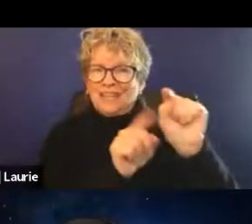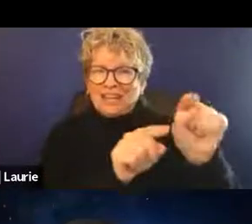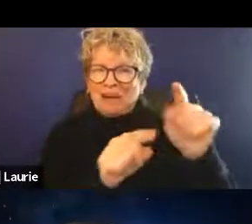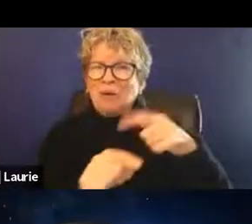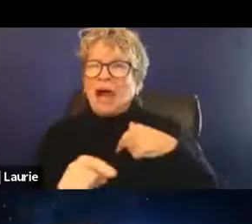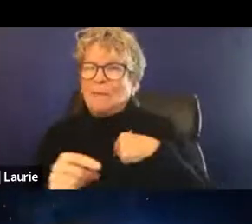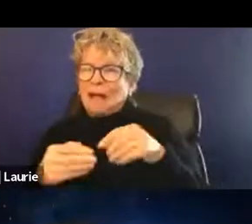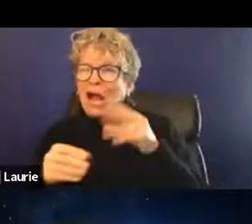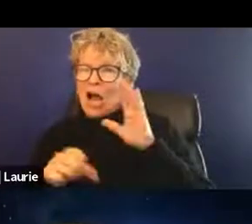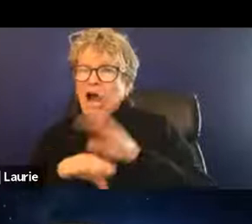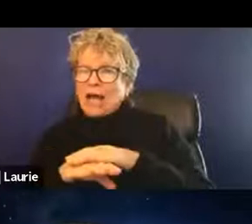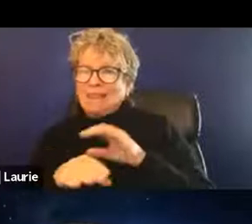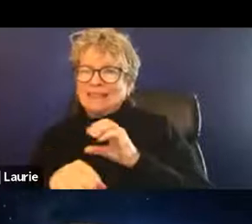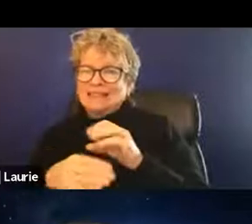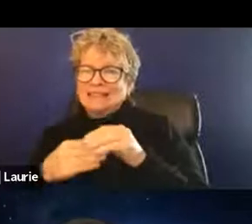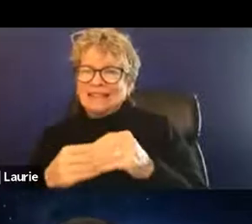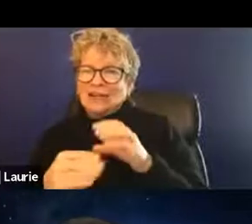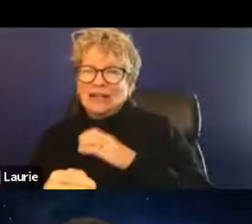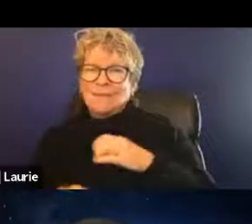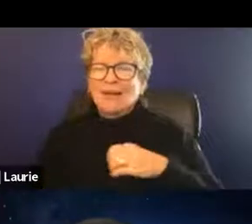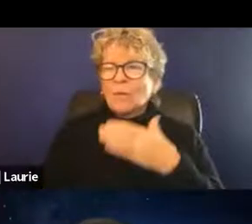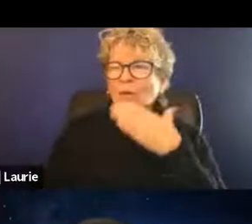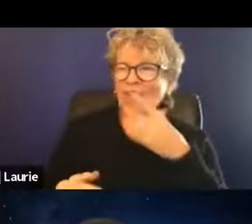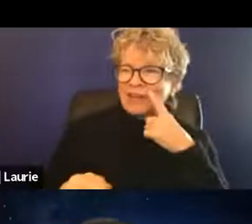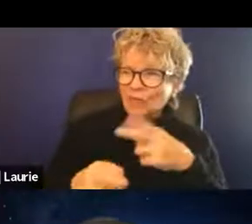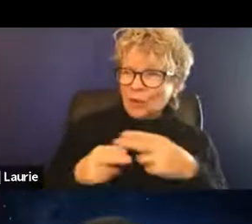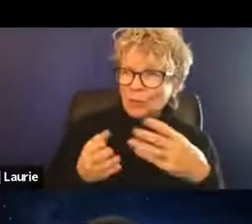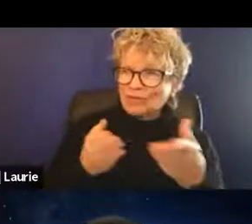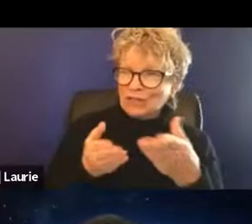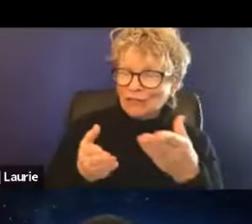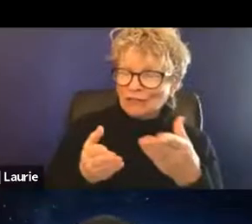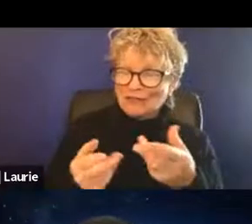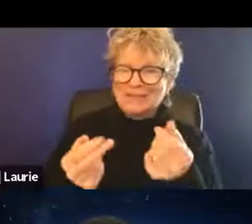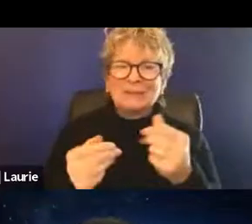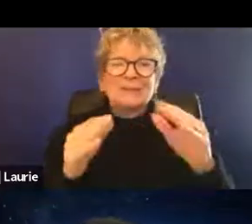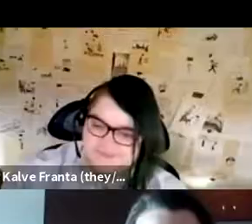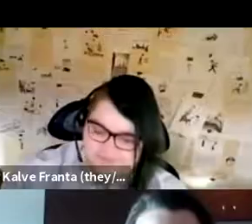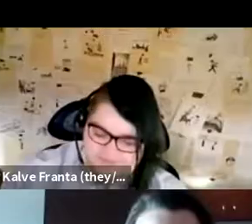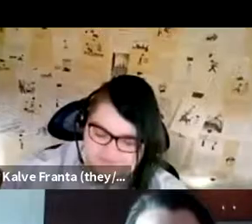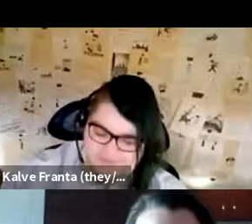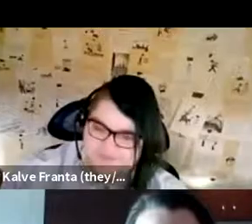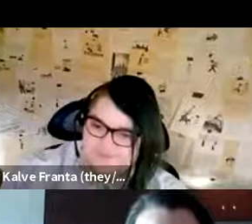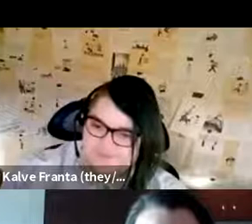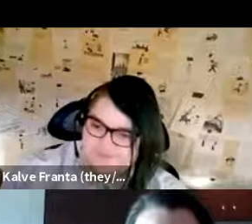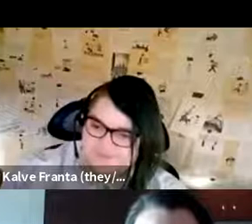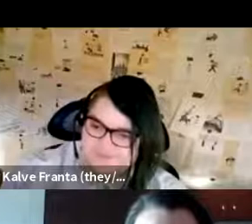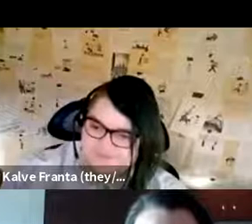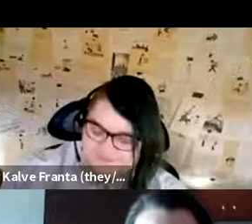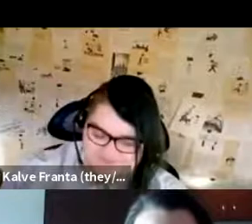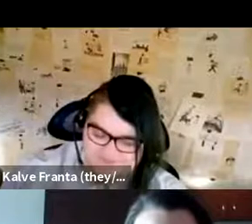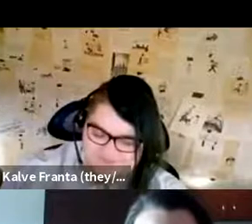appreciate your brief service. And then Kathy. Hi, my name is Kathy